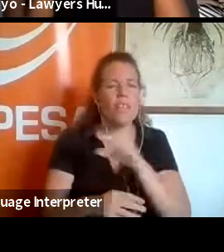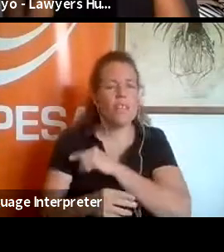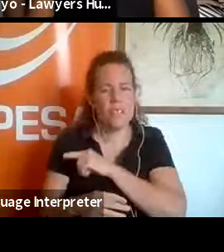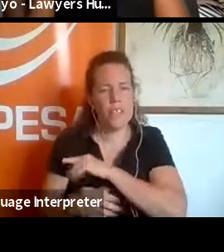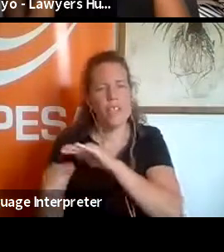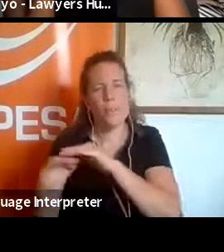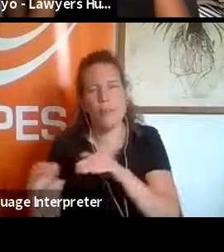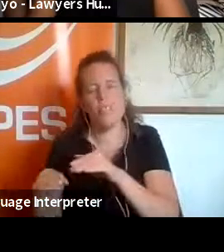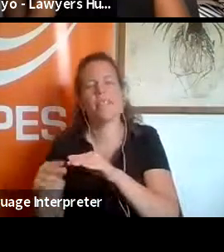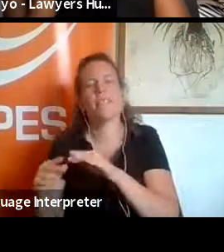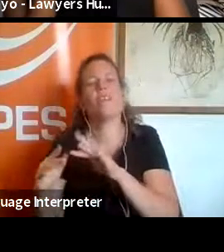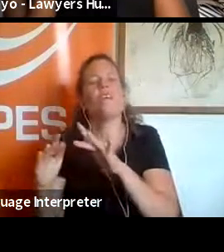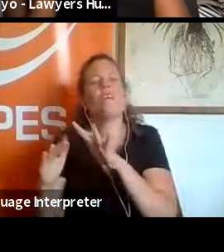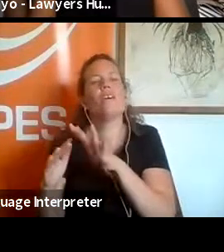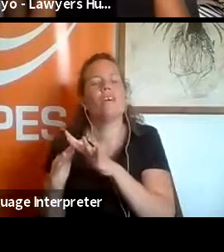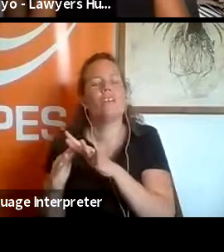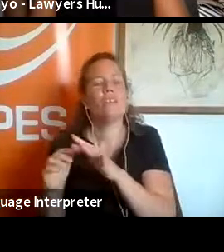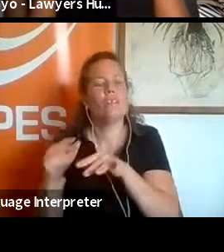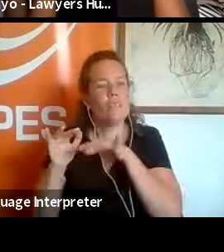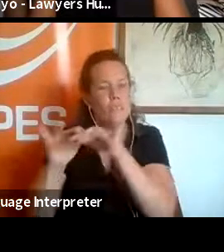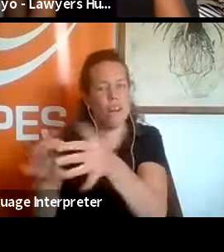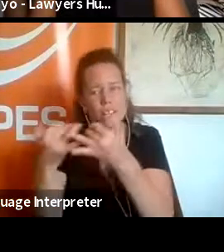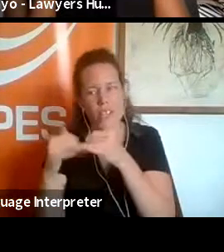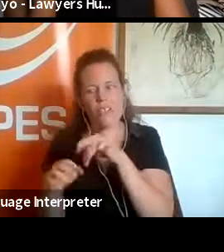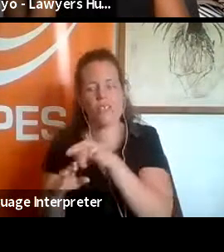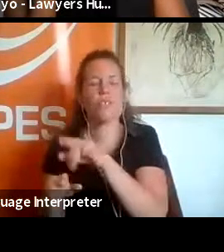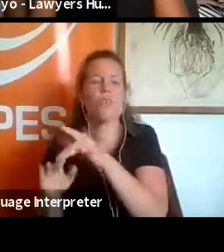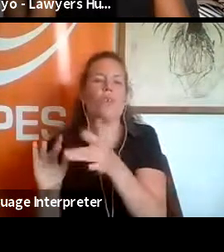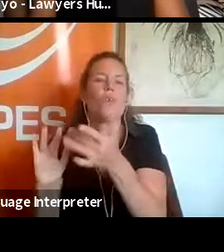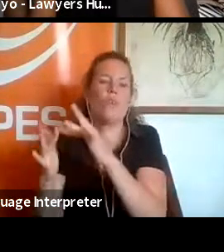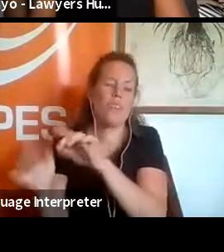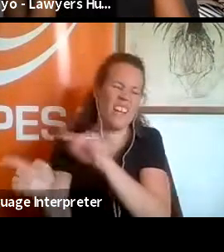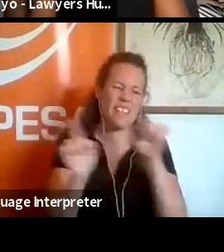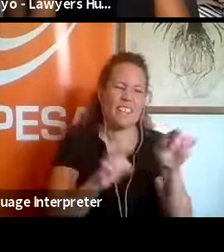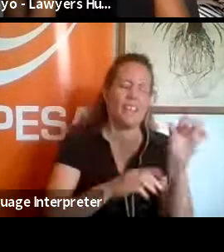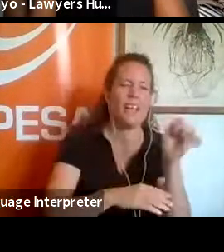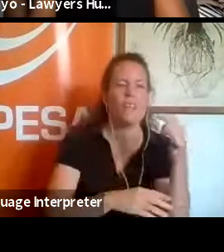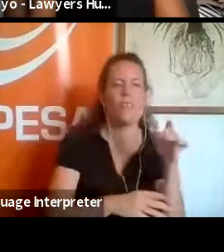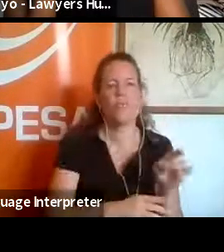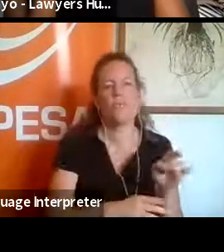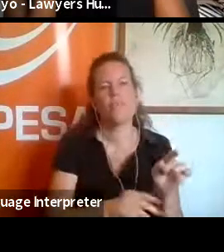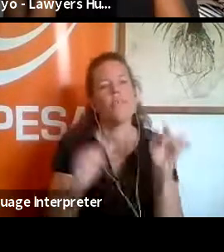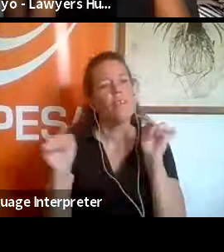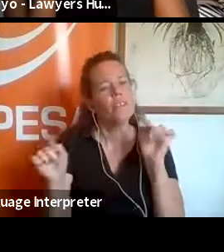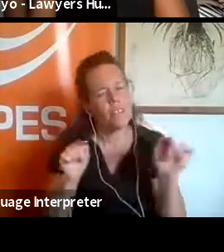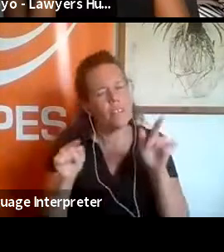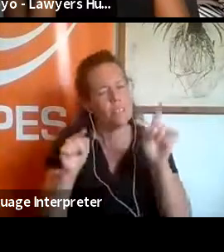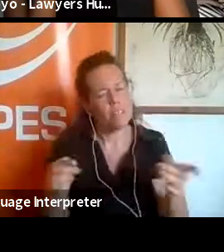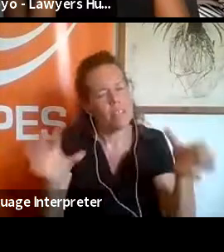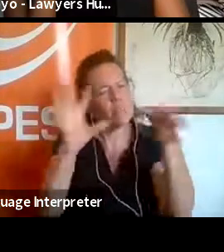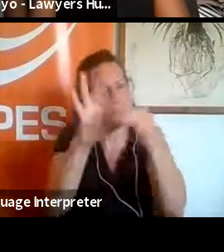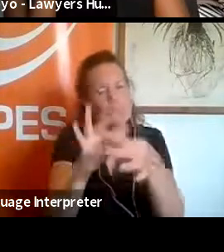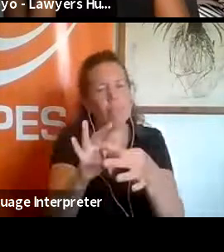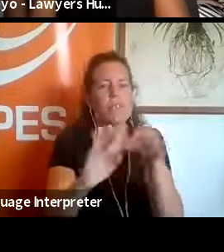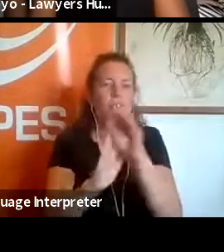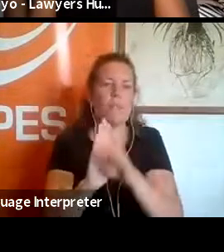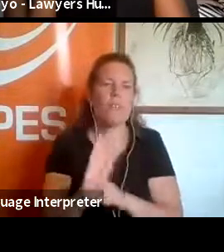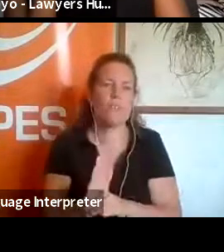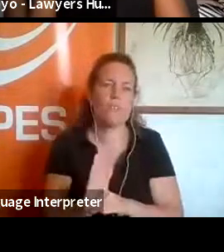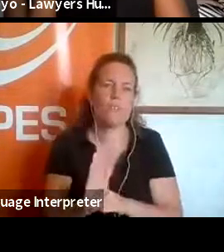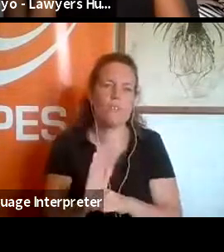online. These are some of the issues that also need to feed into the principles. And not only those, we still